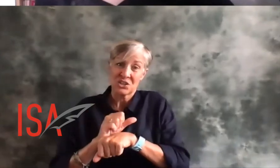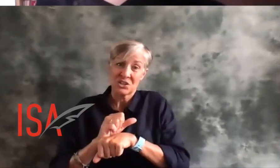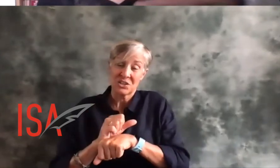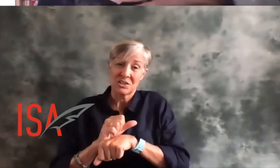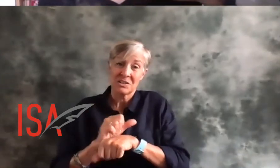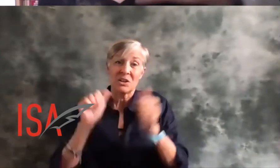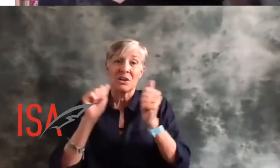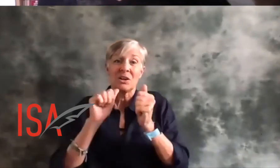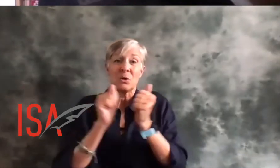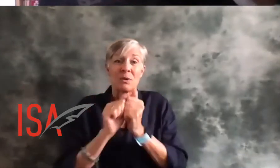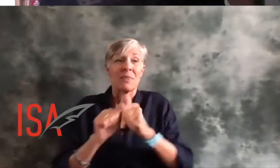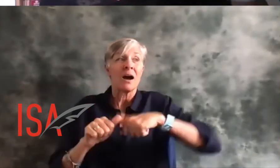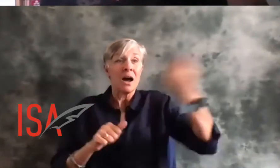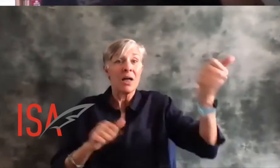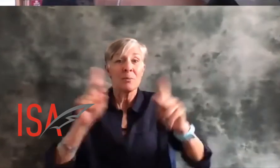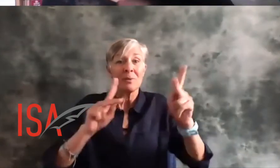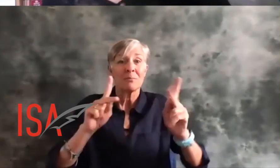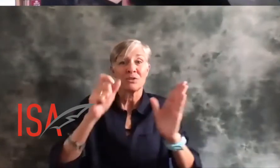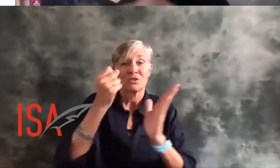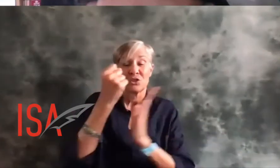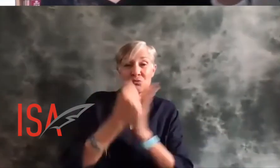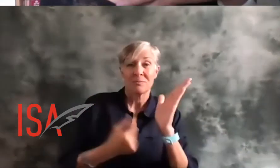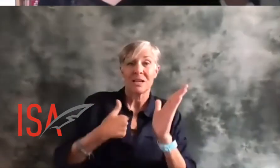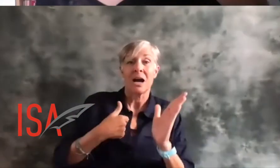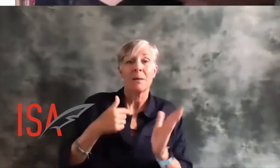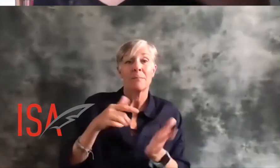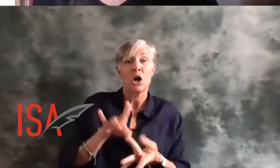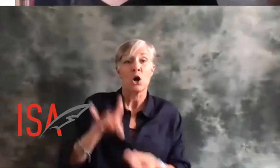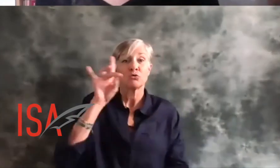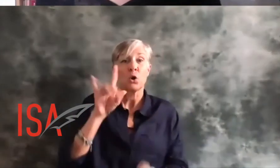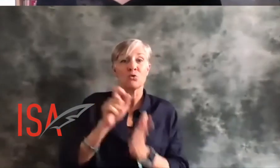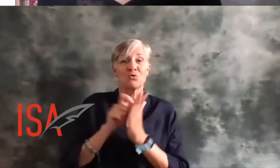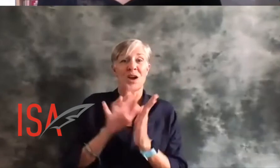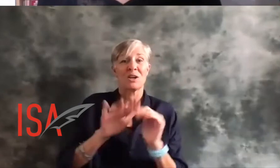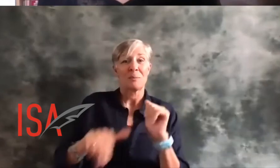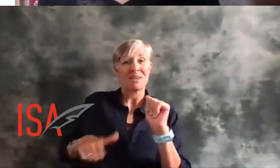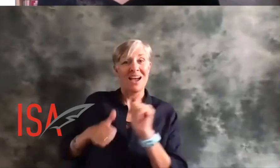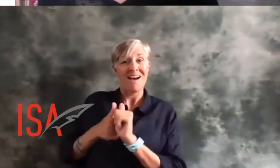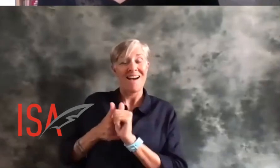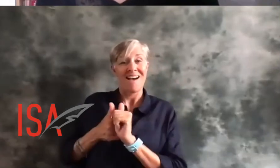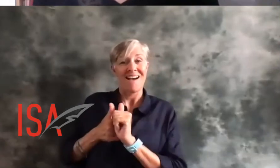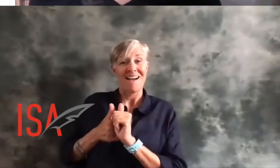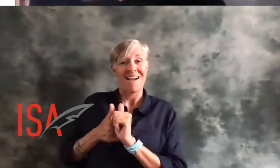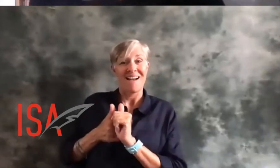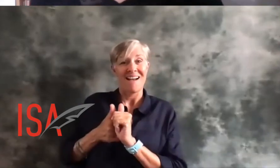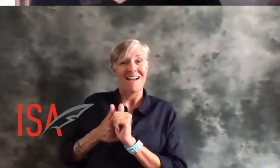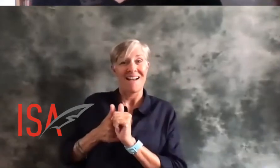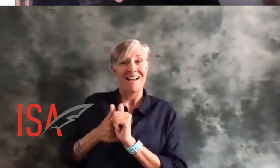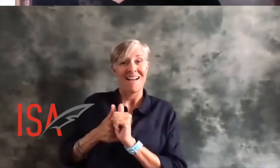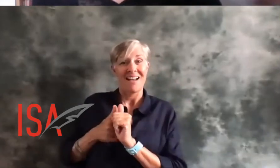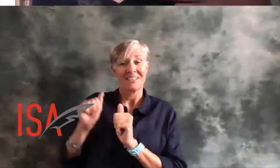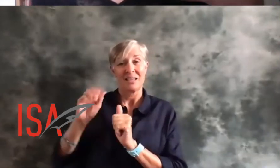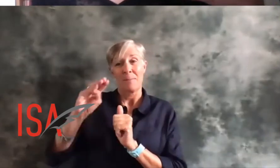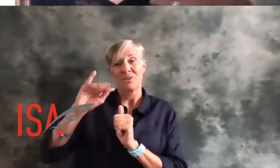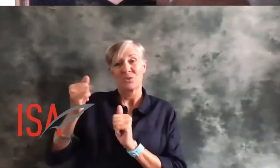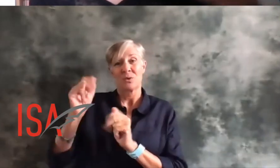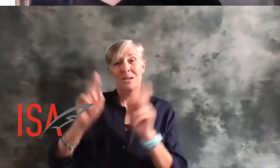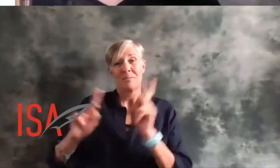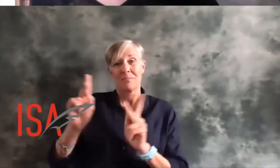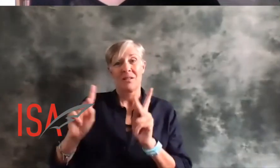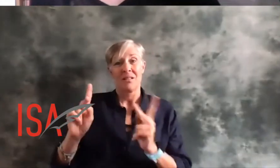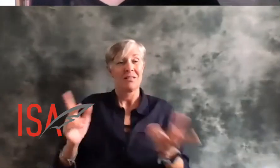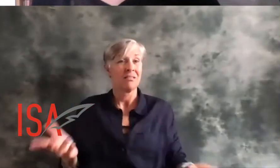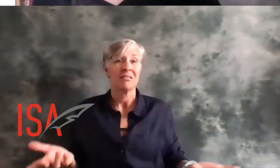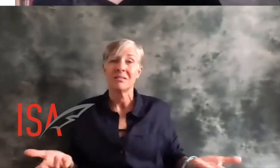people's scripts. I still work as a ghostwriter behind somebody, people of the majority, because I am